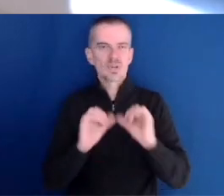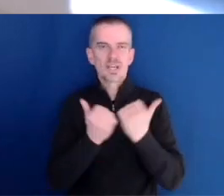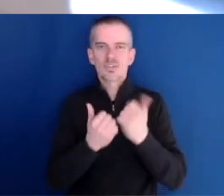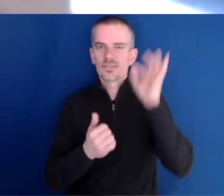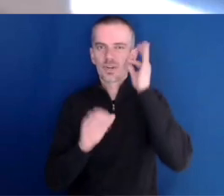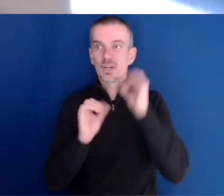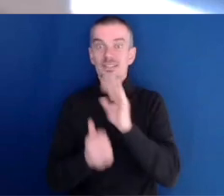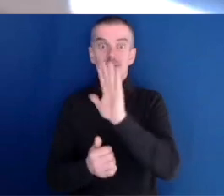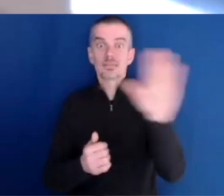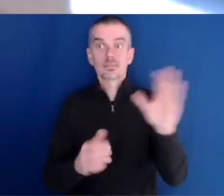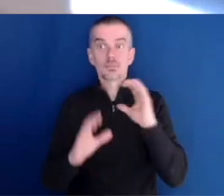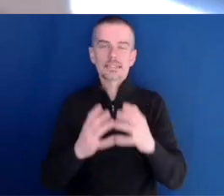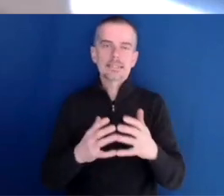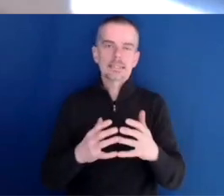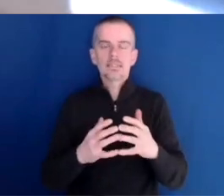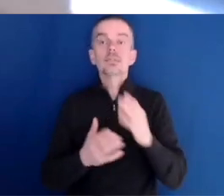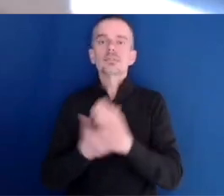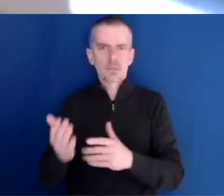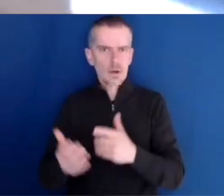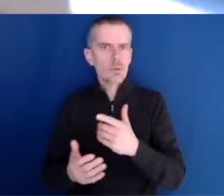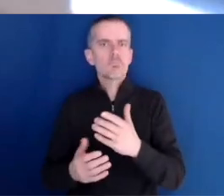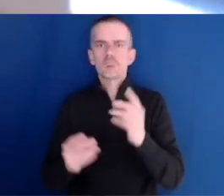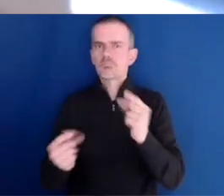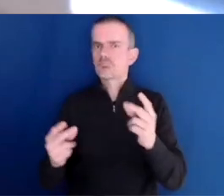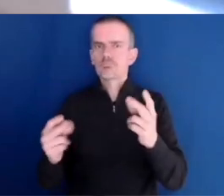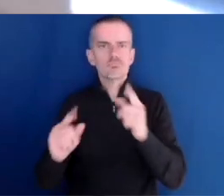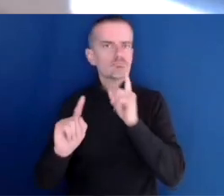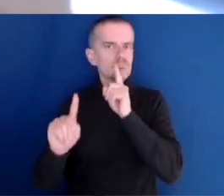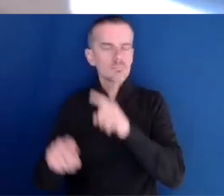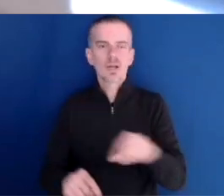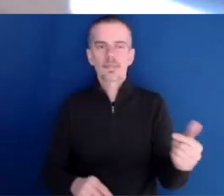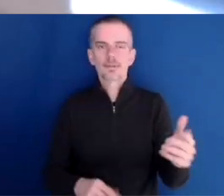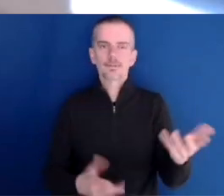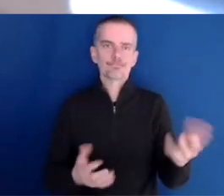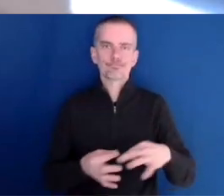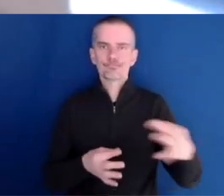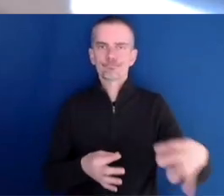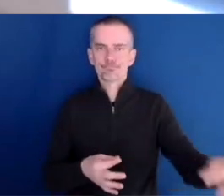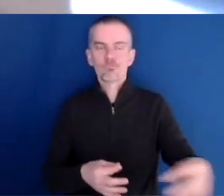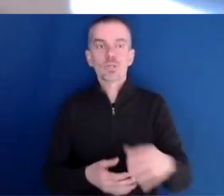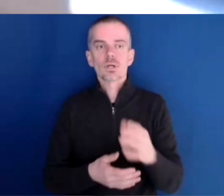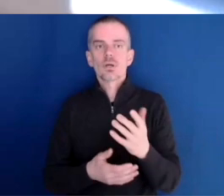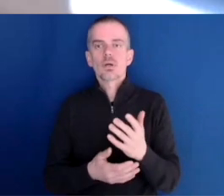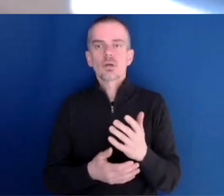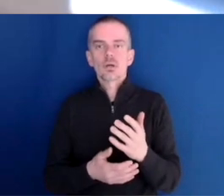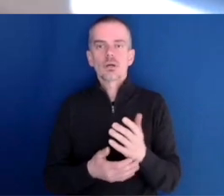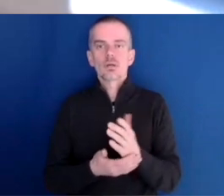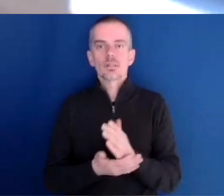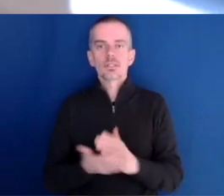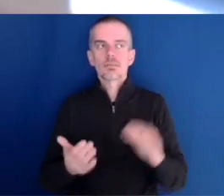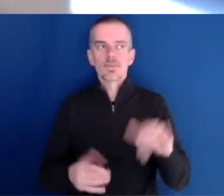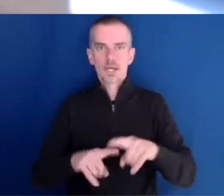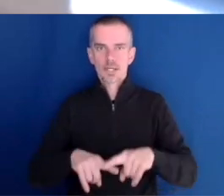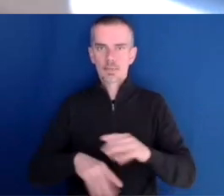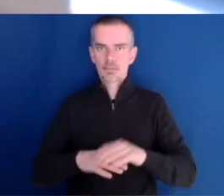right now. Some are very responsive and some are not. And some of it is dependent on